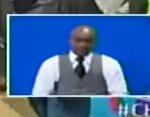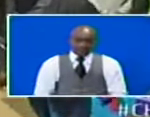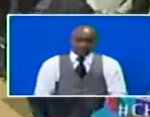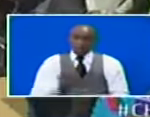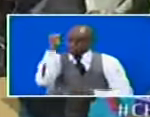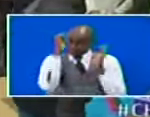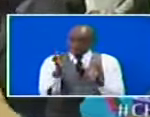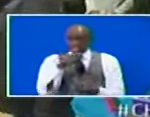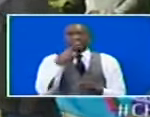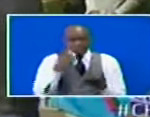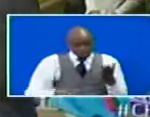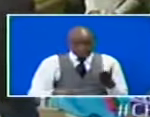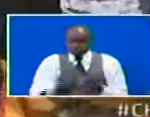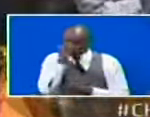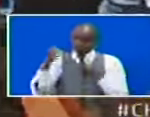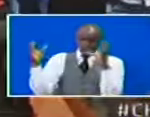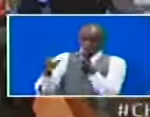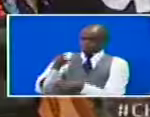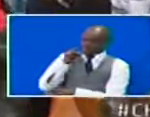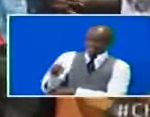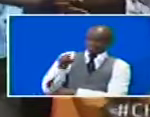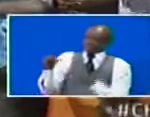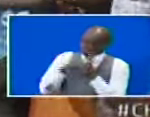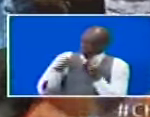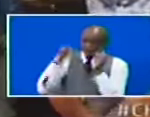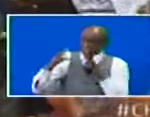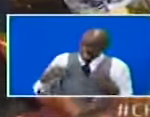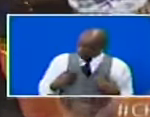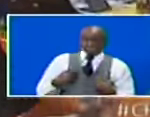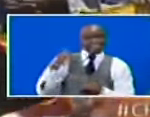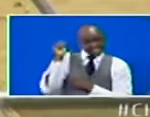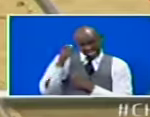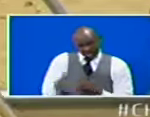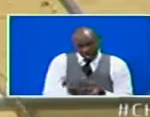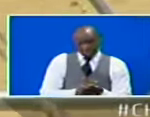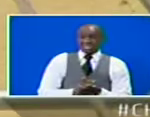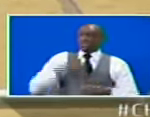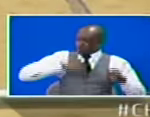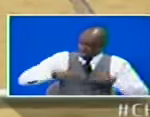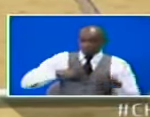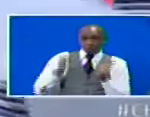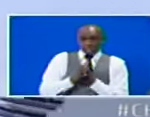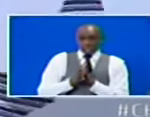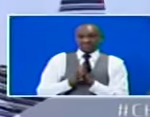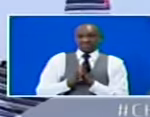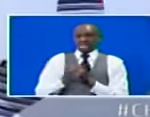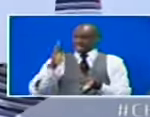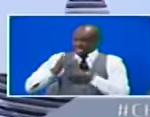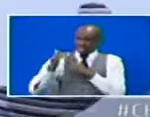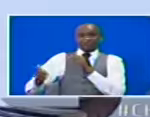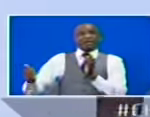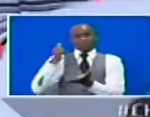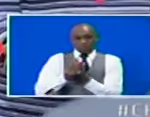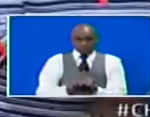The politicians also faulted Jubilee on a myriad of problems facing the country, including graft and nepotism.